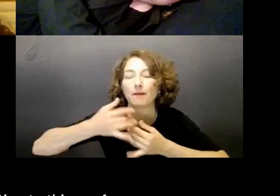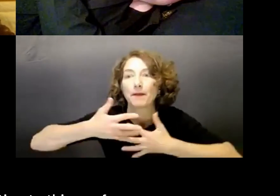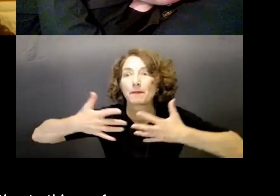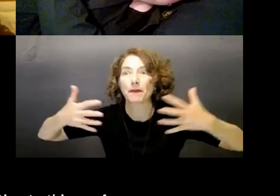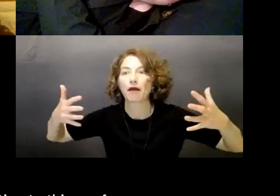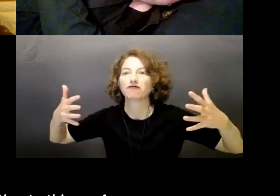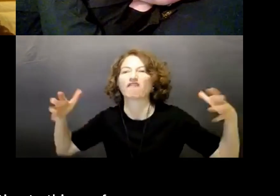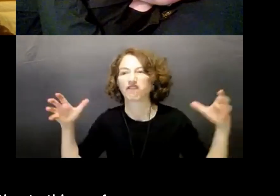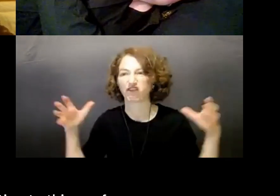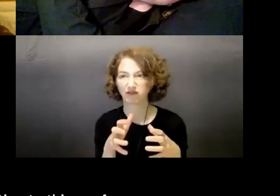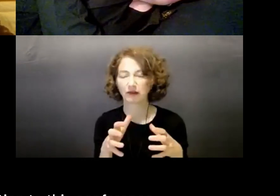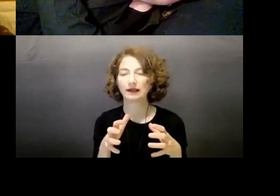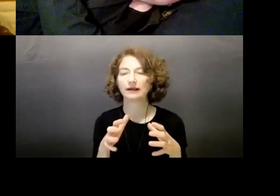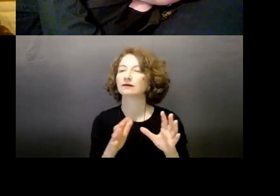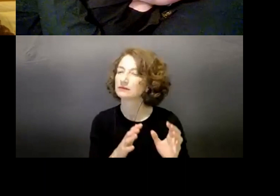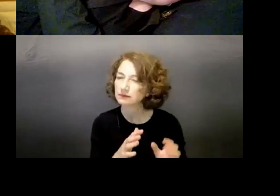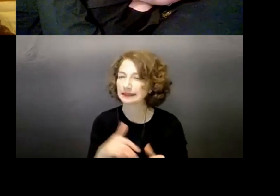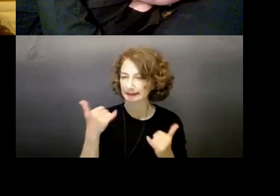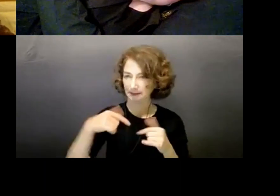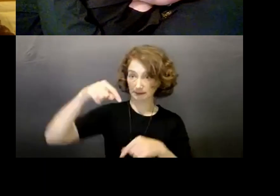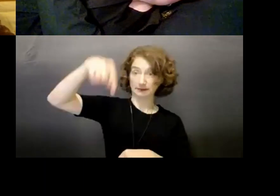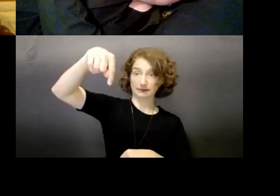I think in relation to this conference,